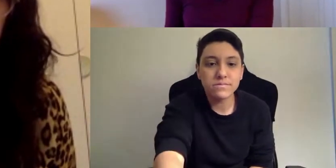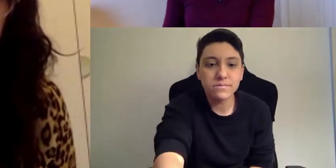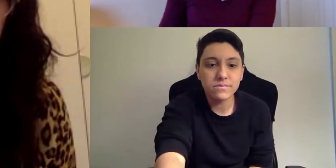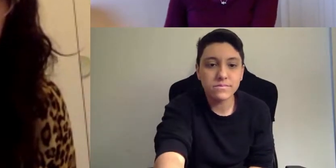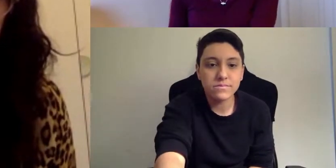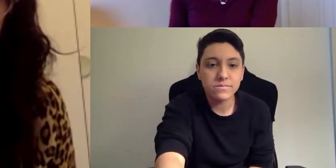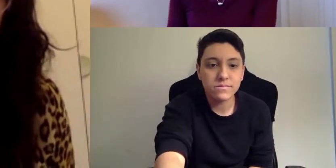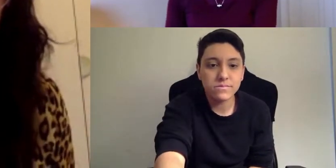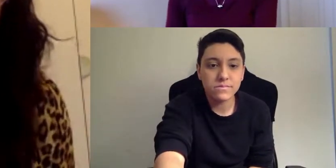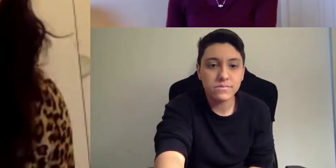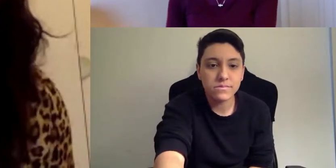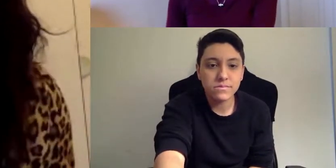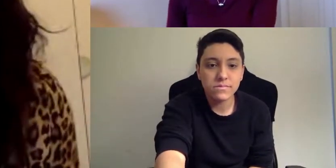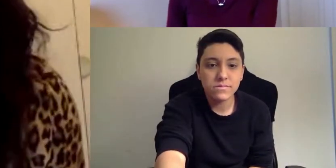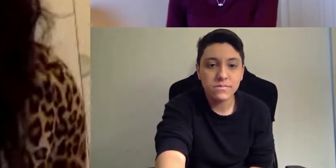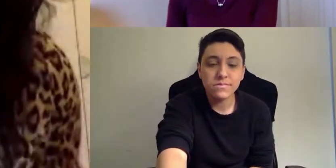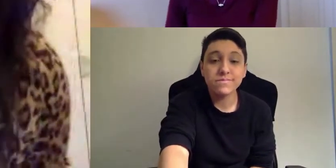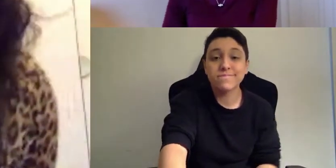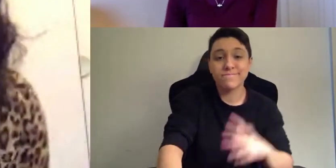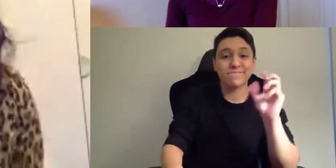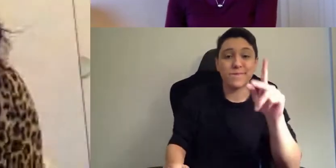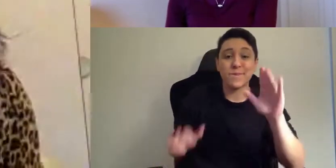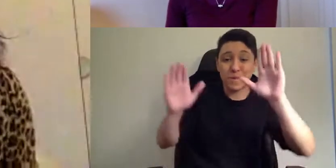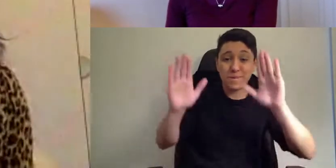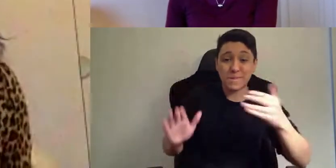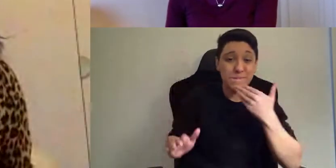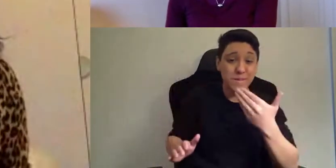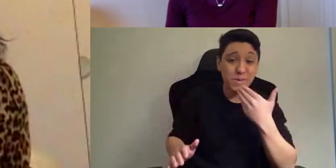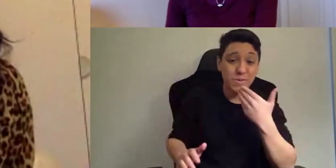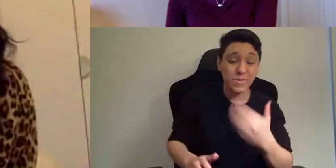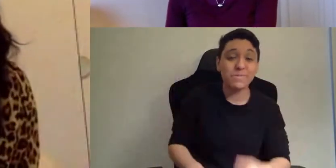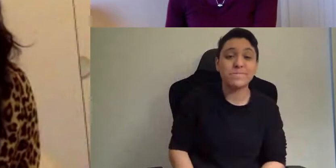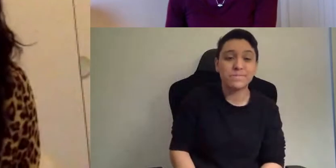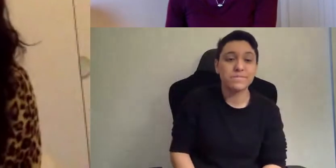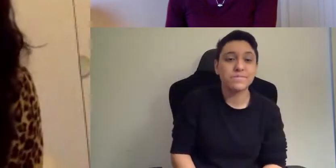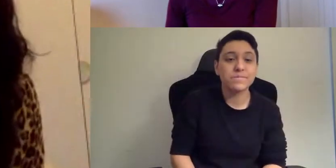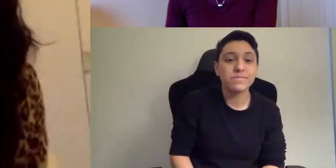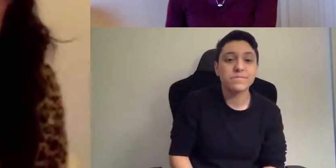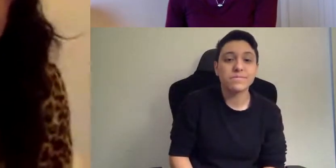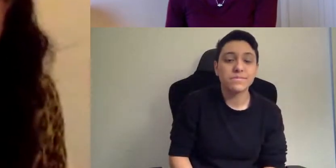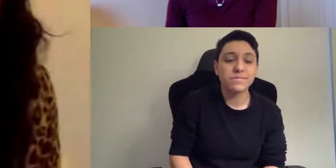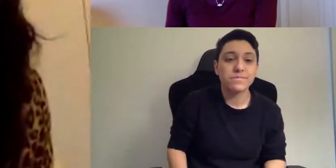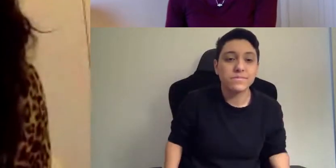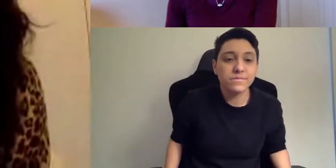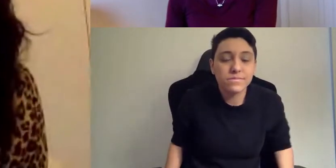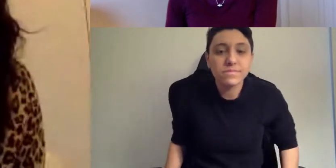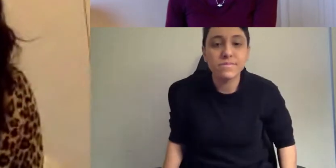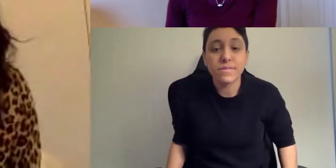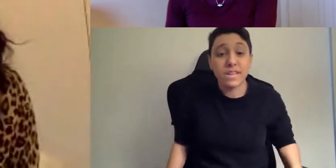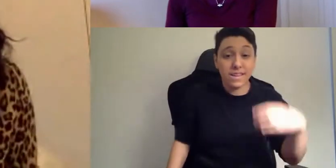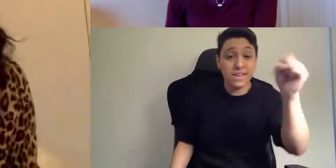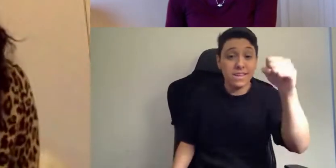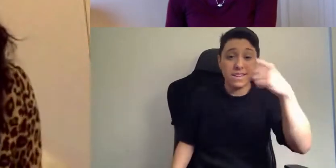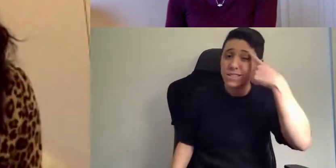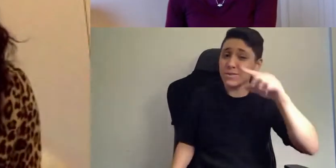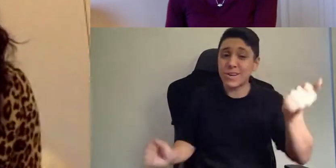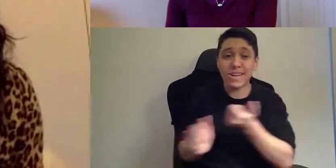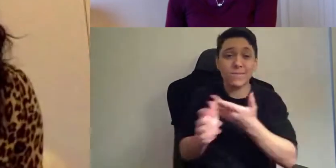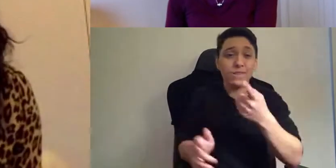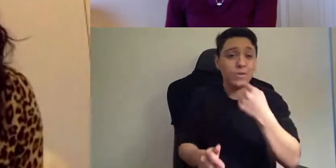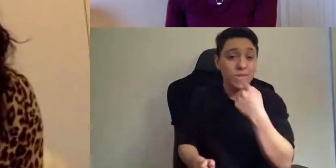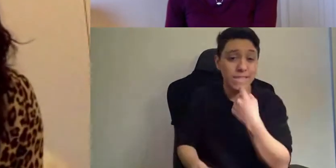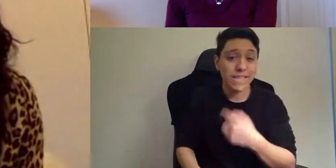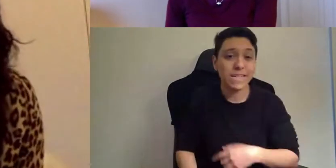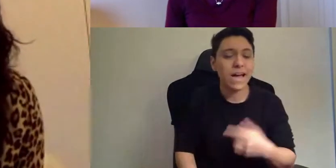Great, thanks, Joanna. Yes to everything you named. I'll